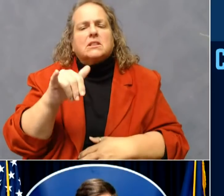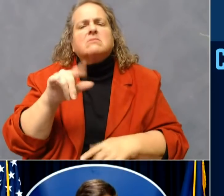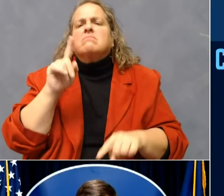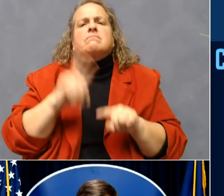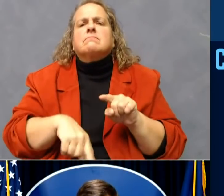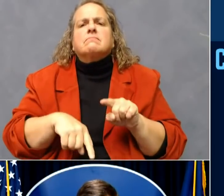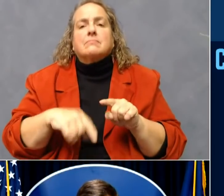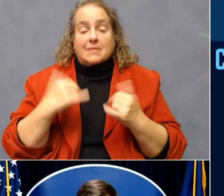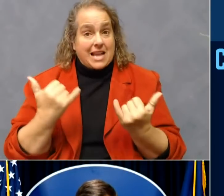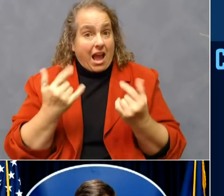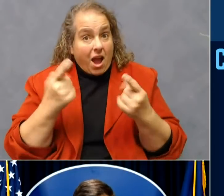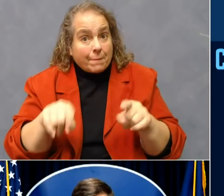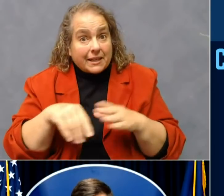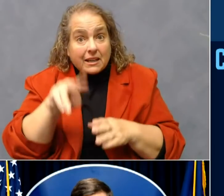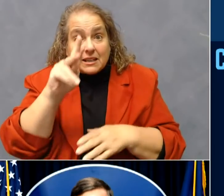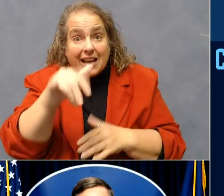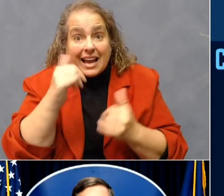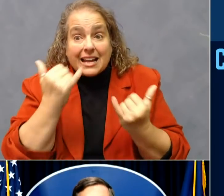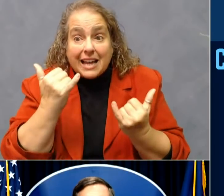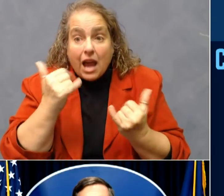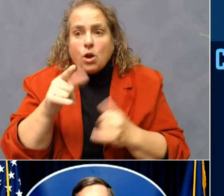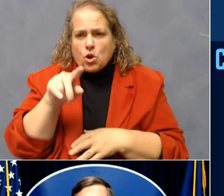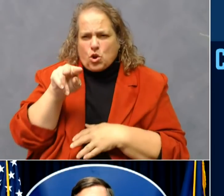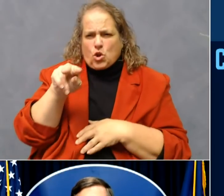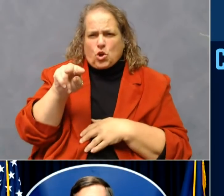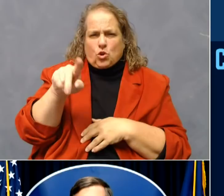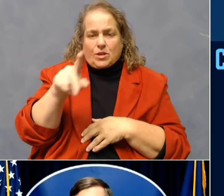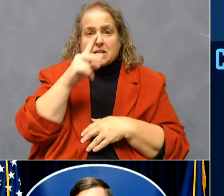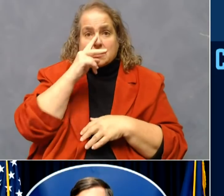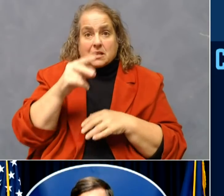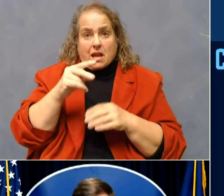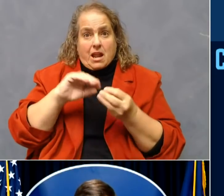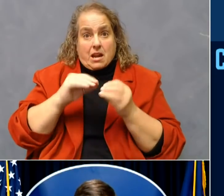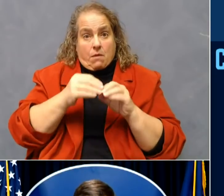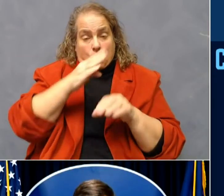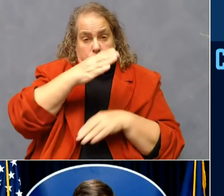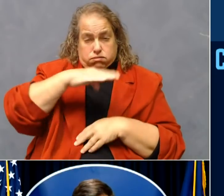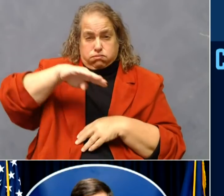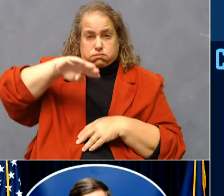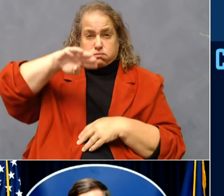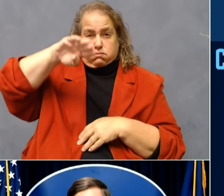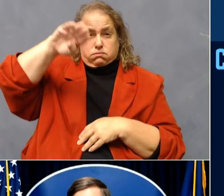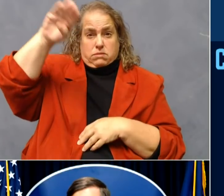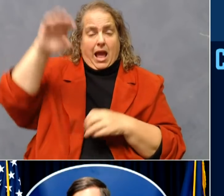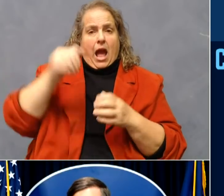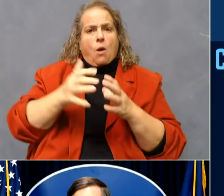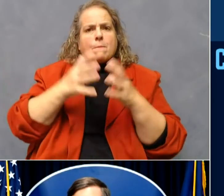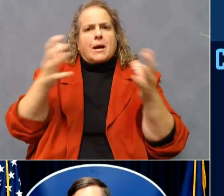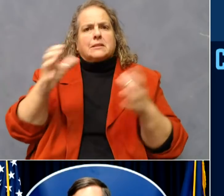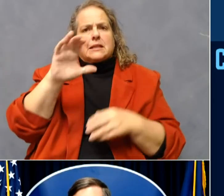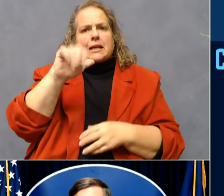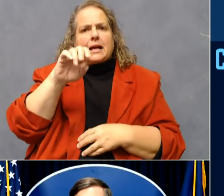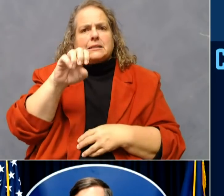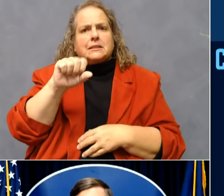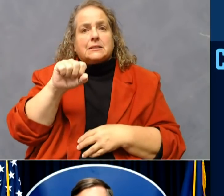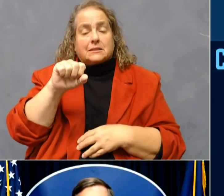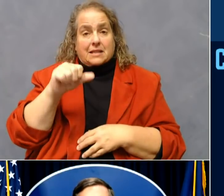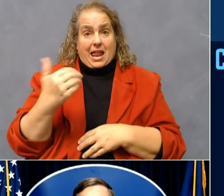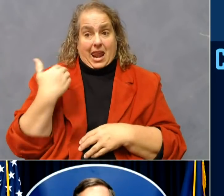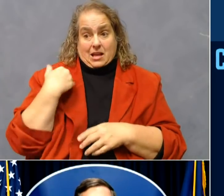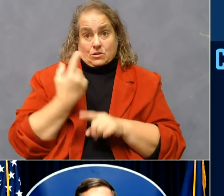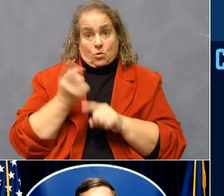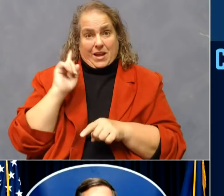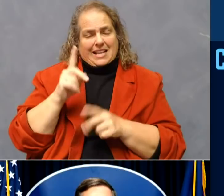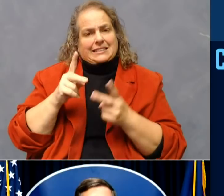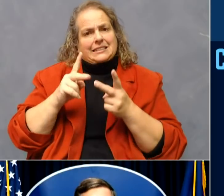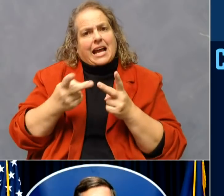As you can see, how much cases have been increasing. This last week was our second highest week ever, but I'm going to tell you